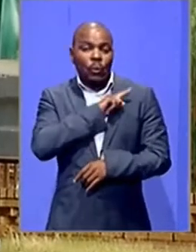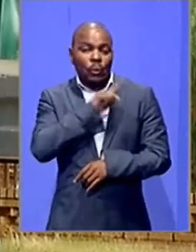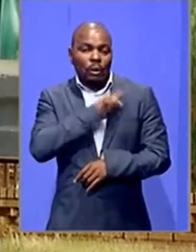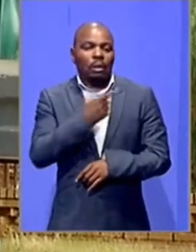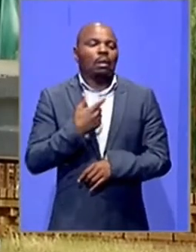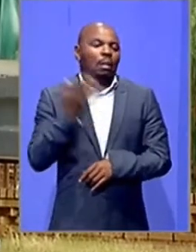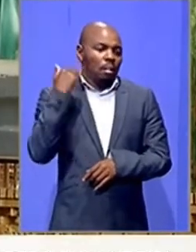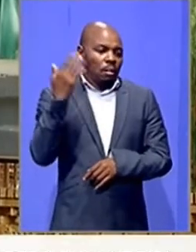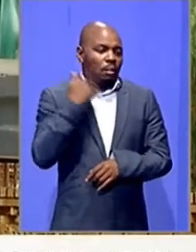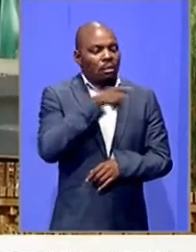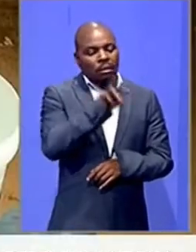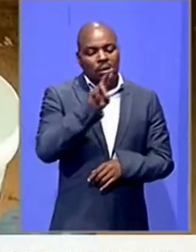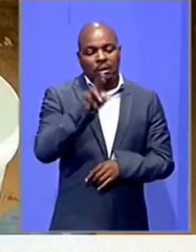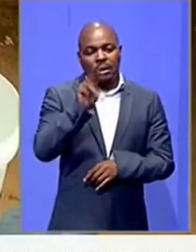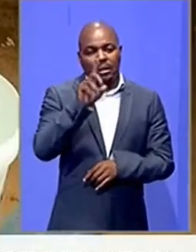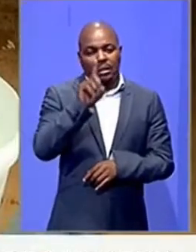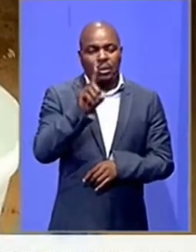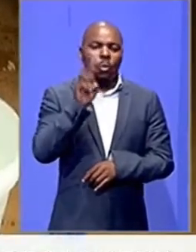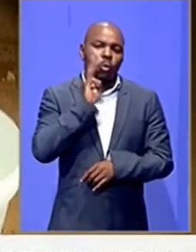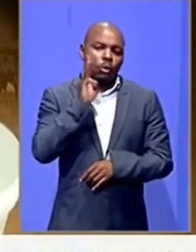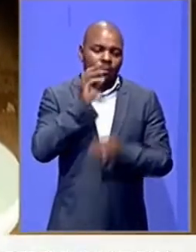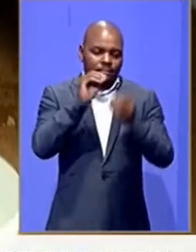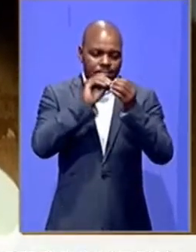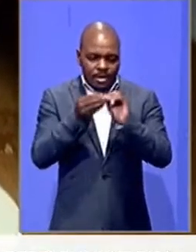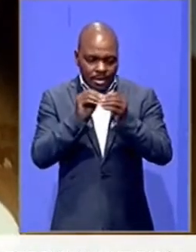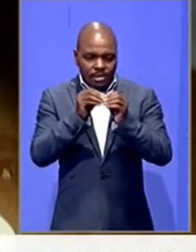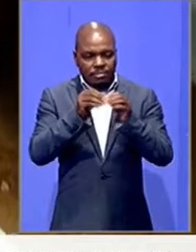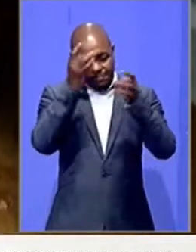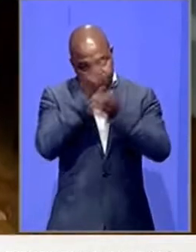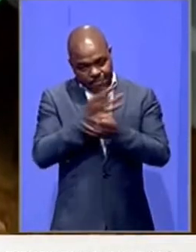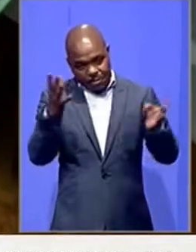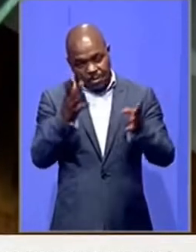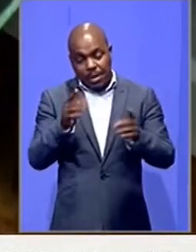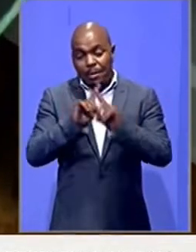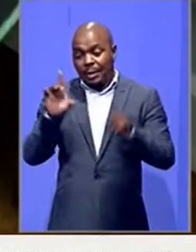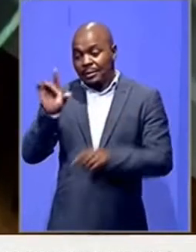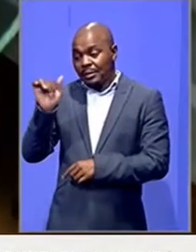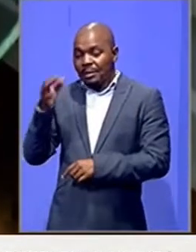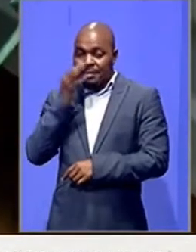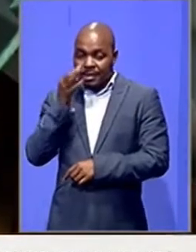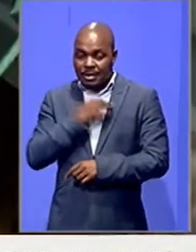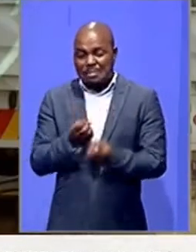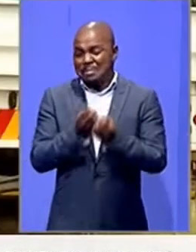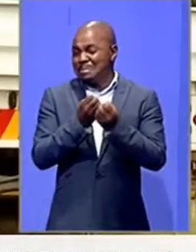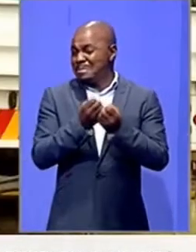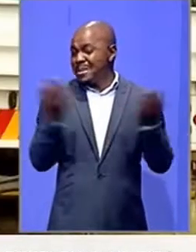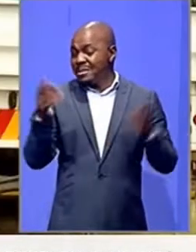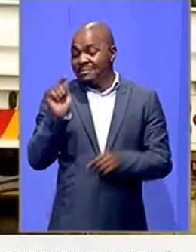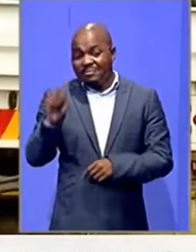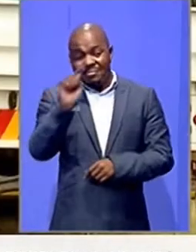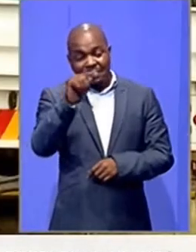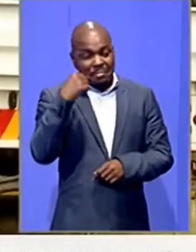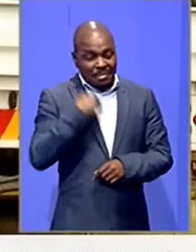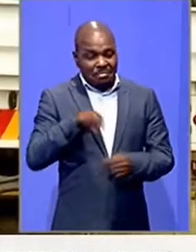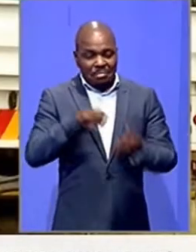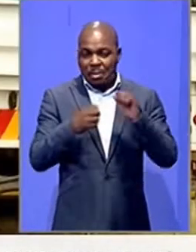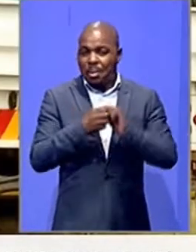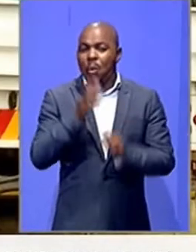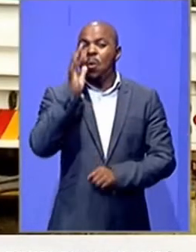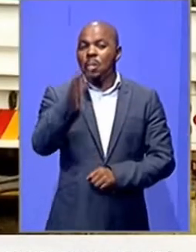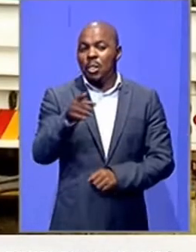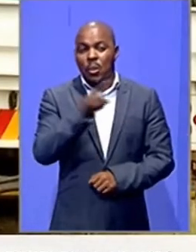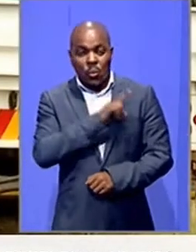rulagantsweng ya metsi ka Rand Water. DA e ne ya dira tsiboso ya gore bommasepala ba le bantsi ba tlile go nna mo mathateng ka ntlha